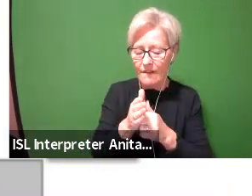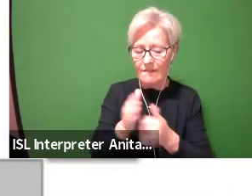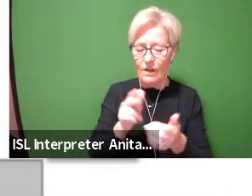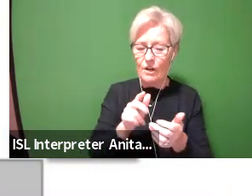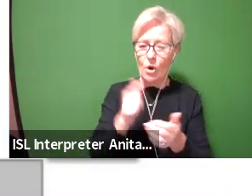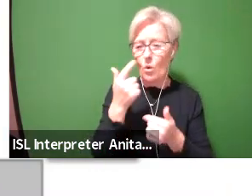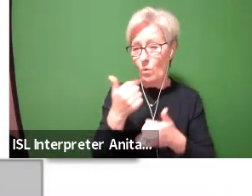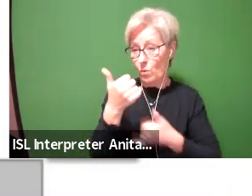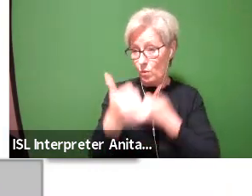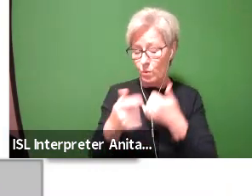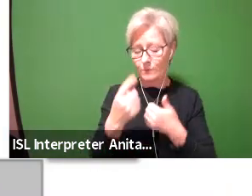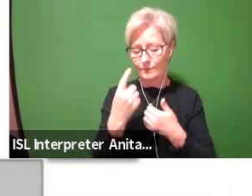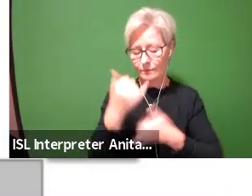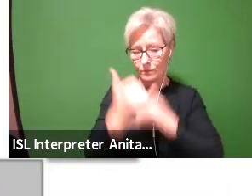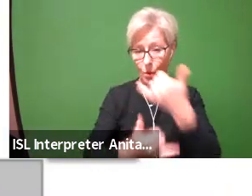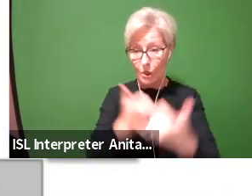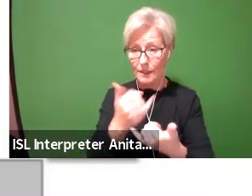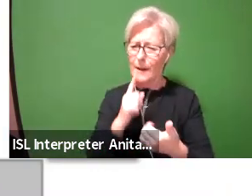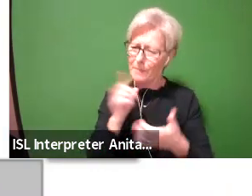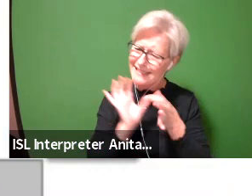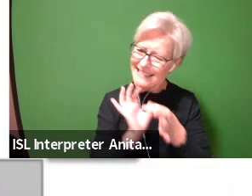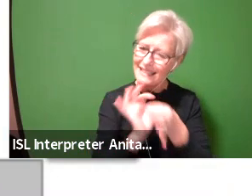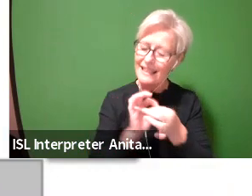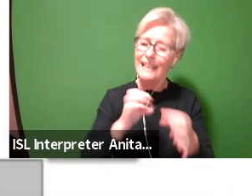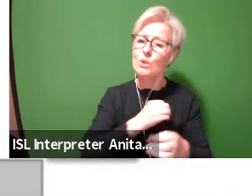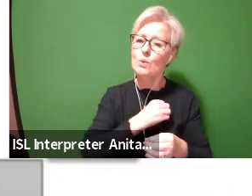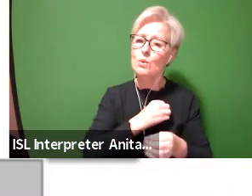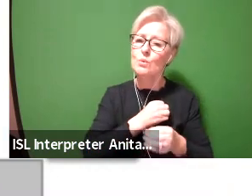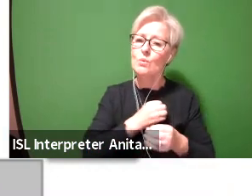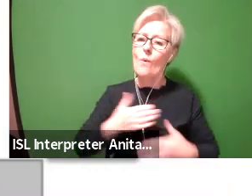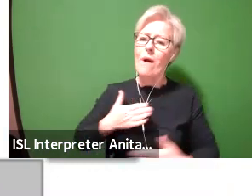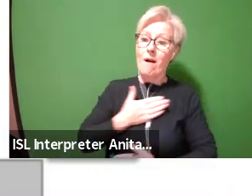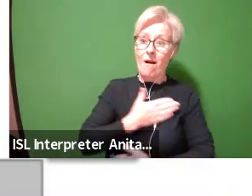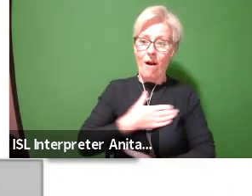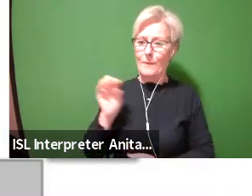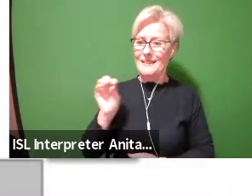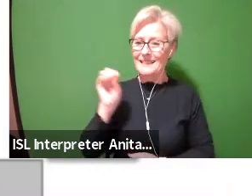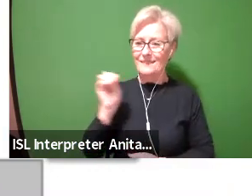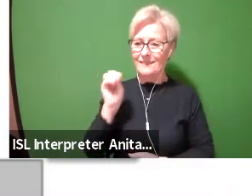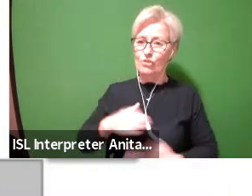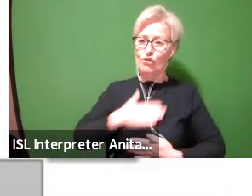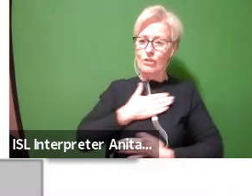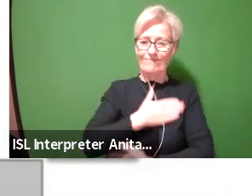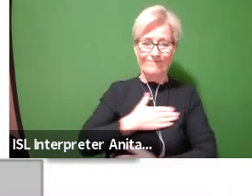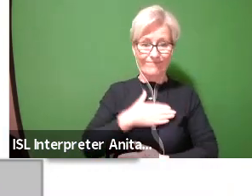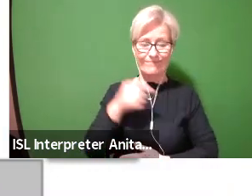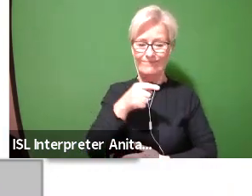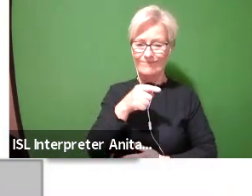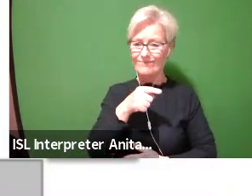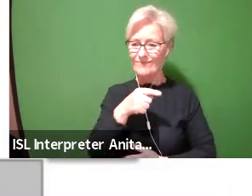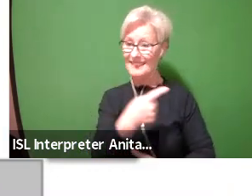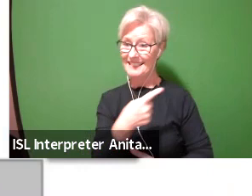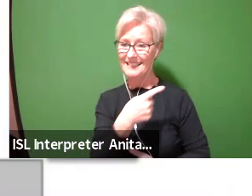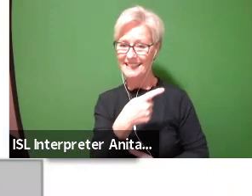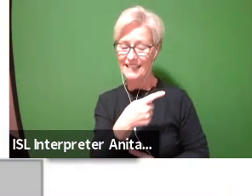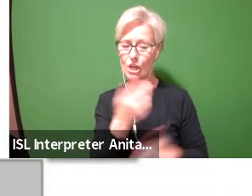more importantly, it's linked to the depletion of estrogen. And this is a fabulous slide that shows the levels of